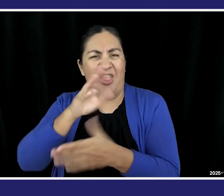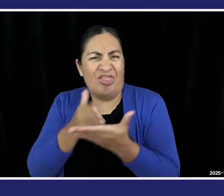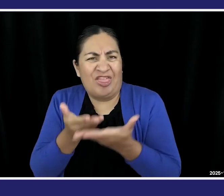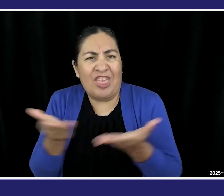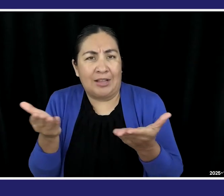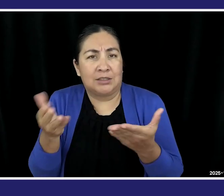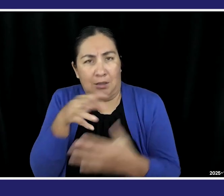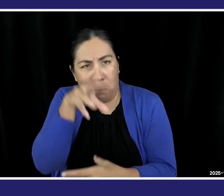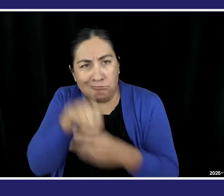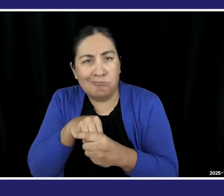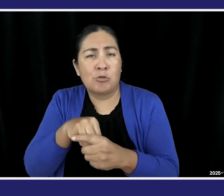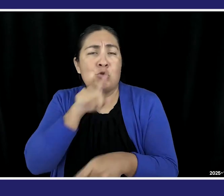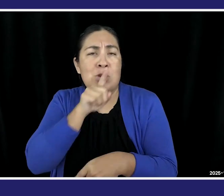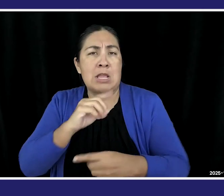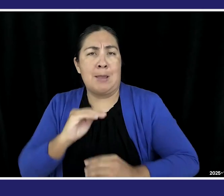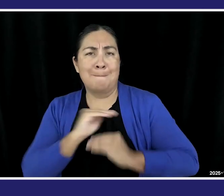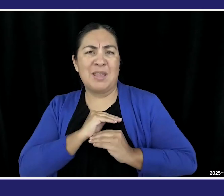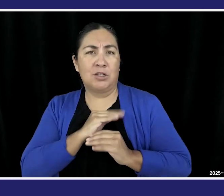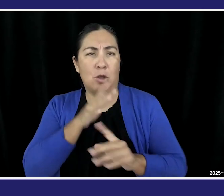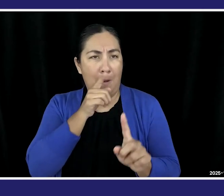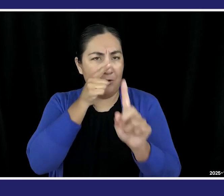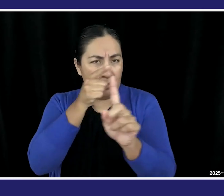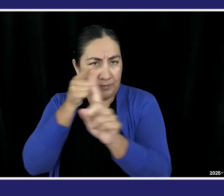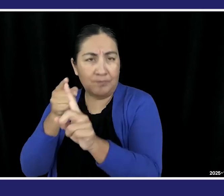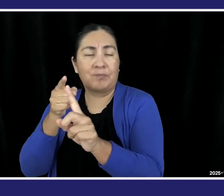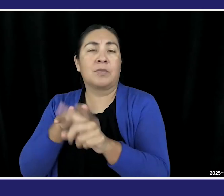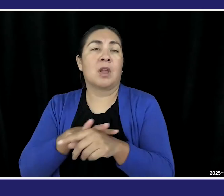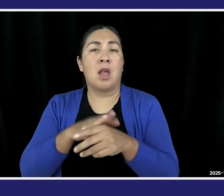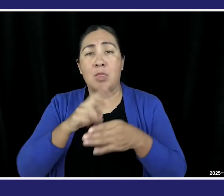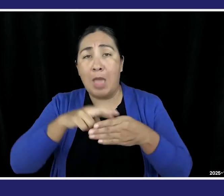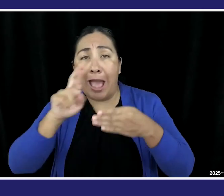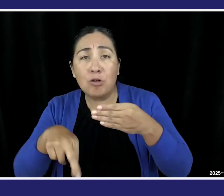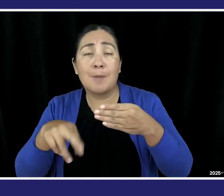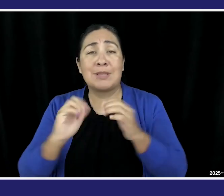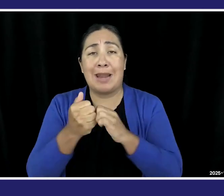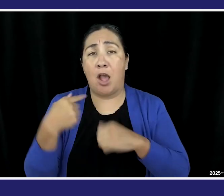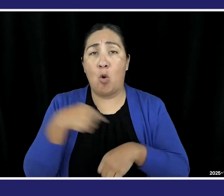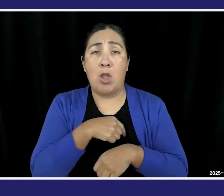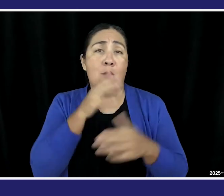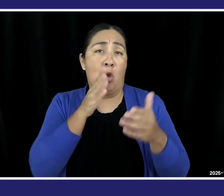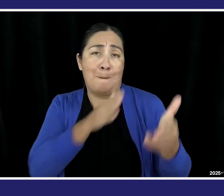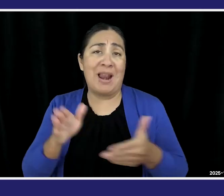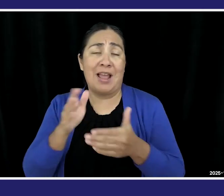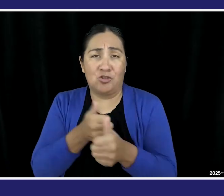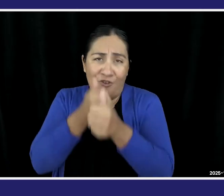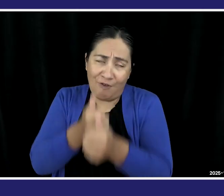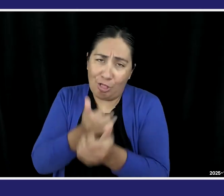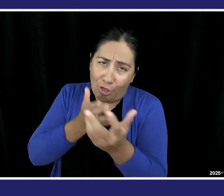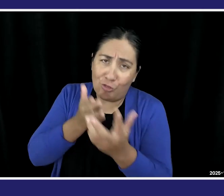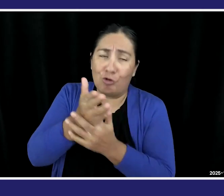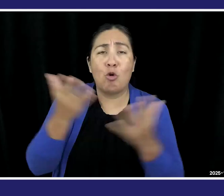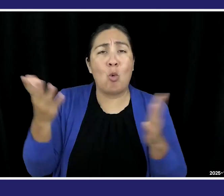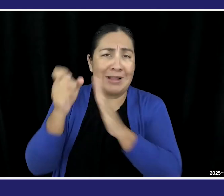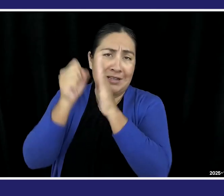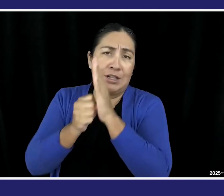the intended objectives, the goals and the outcomes, and certainly how we're going to follow through on what is statutorily